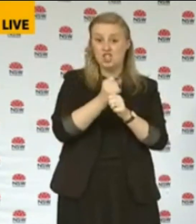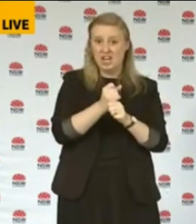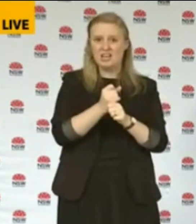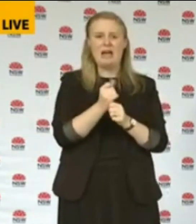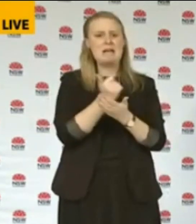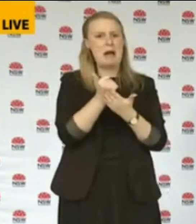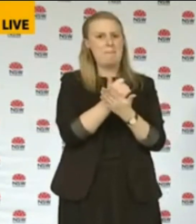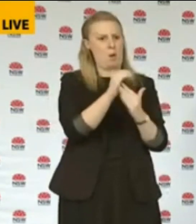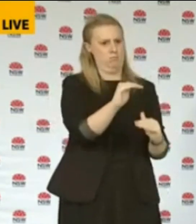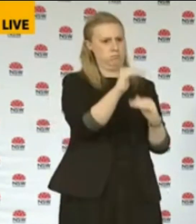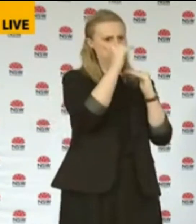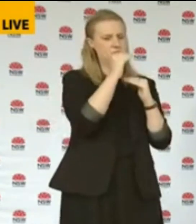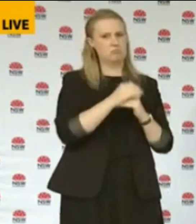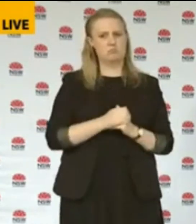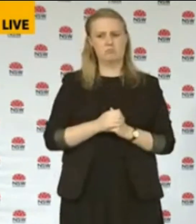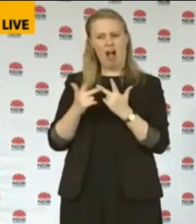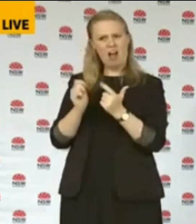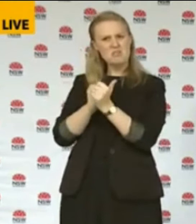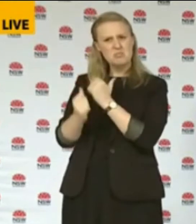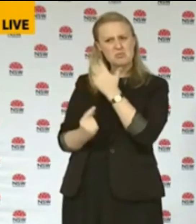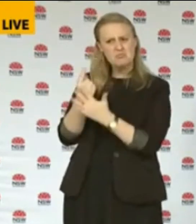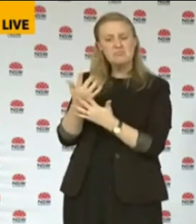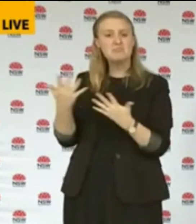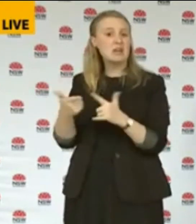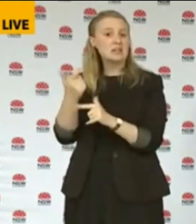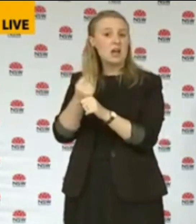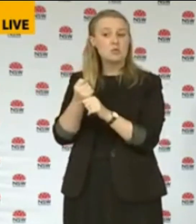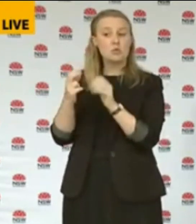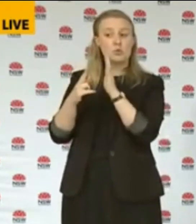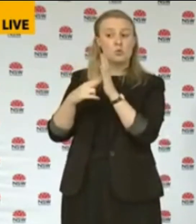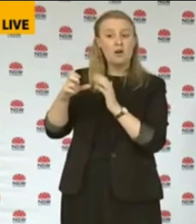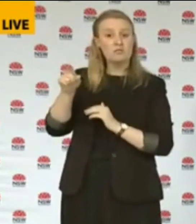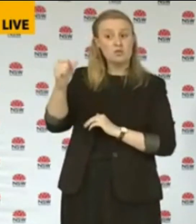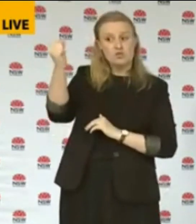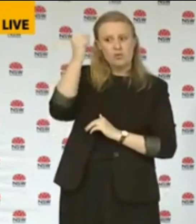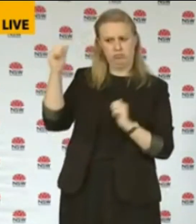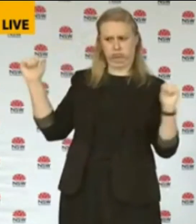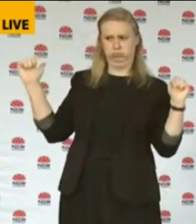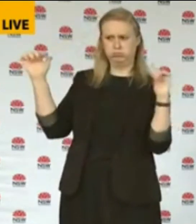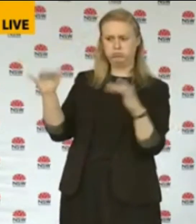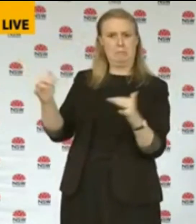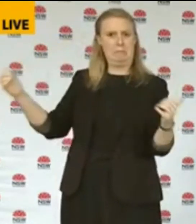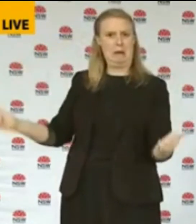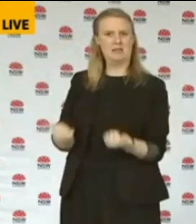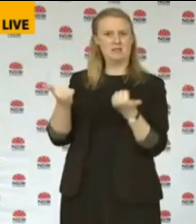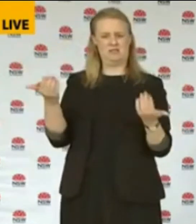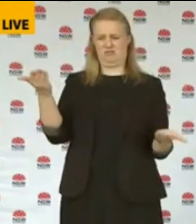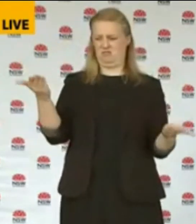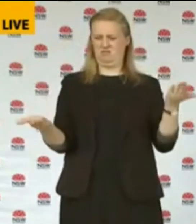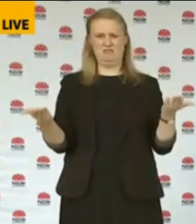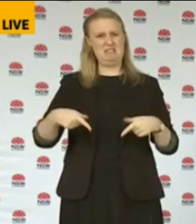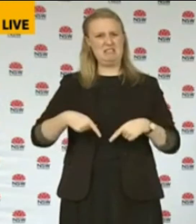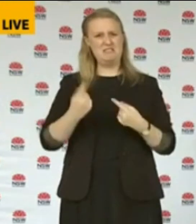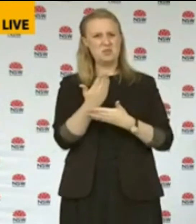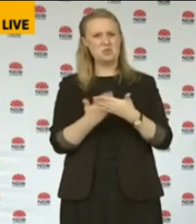Newcastle? Yeah, look, Public Health has been working with Venues New South Wales on those issues to do with, for example, the A-League. I think I was